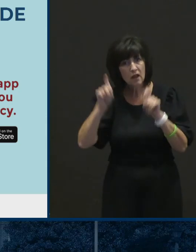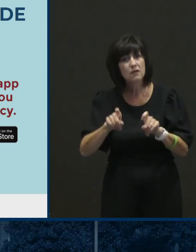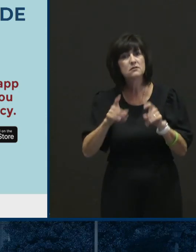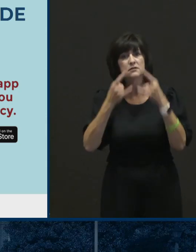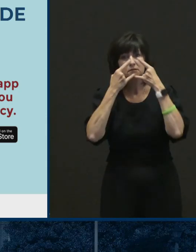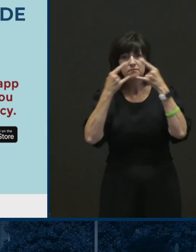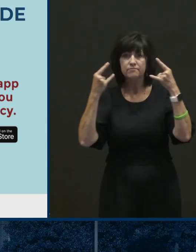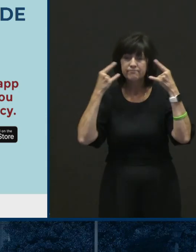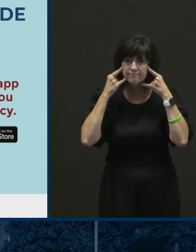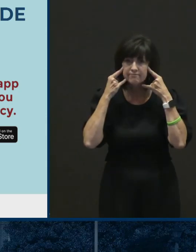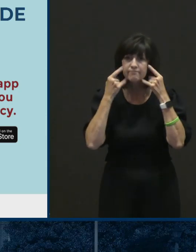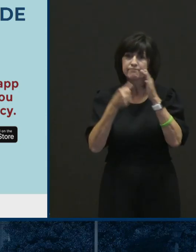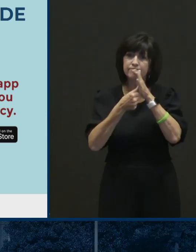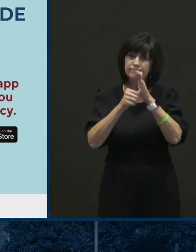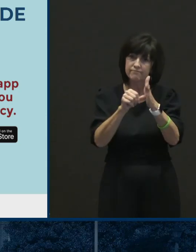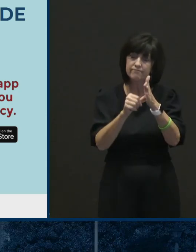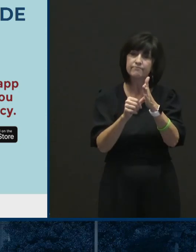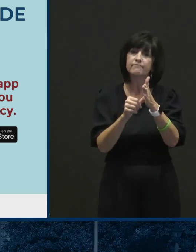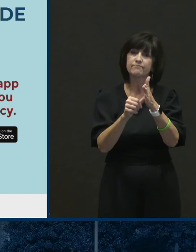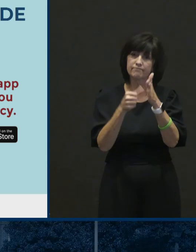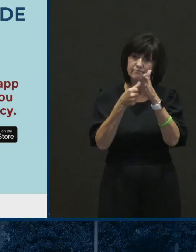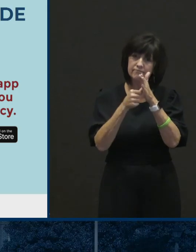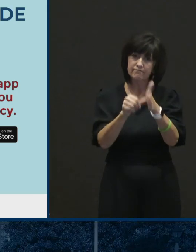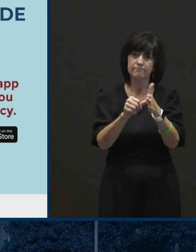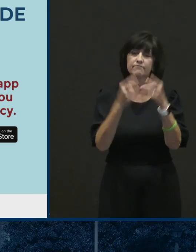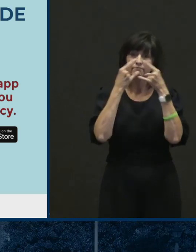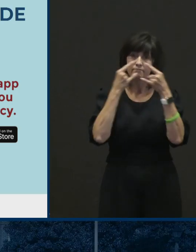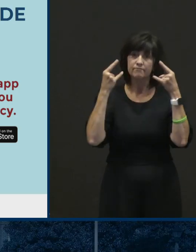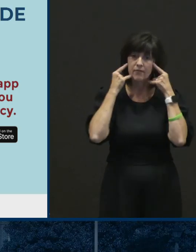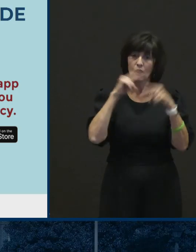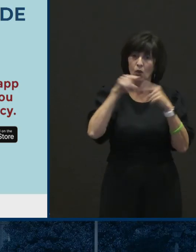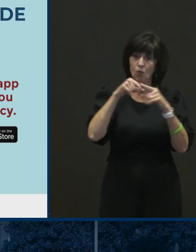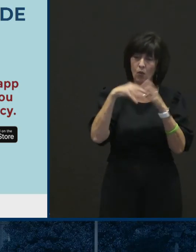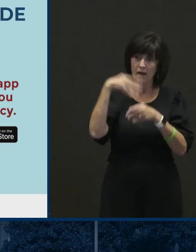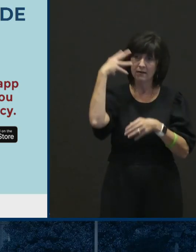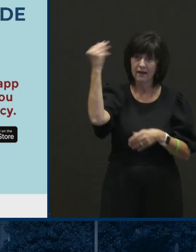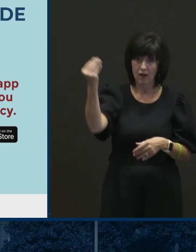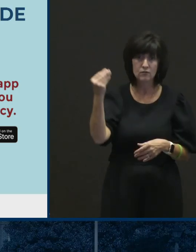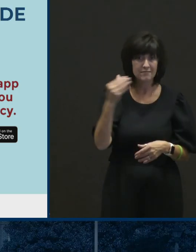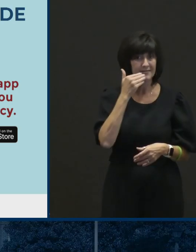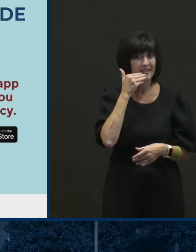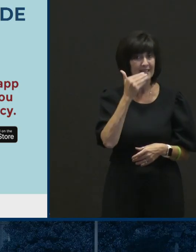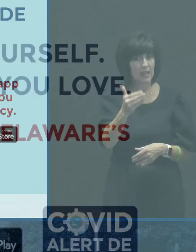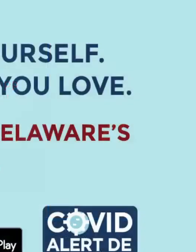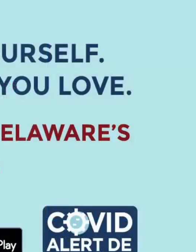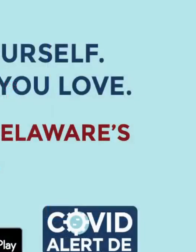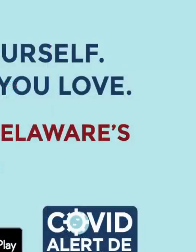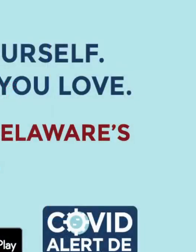a face covering, particularly when you're in public. Thank you, and we'll see you next week.